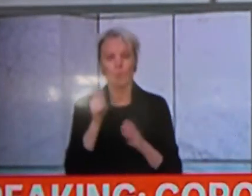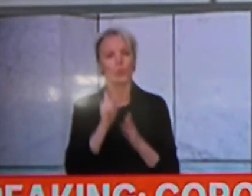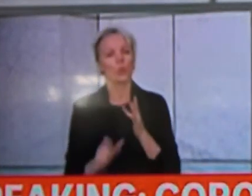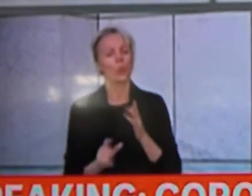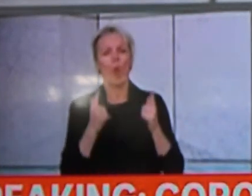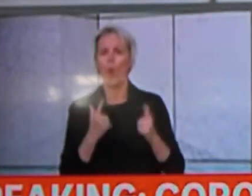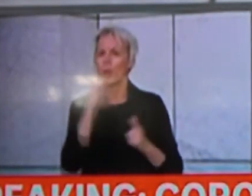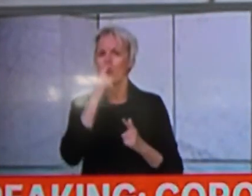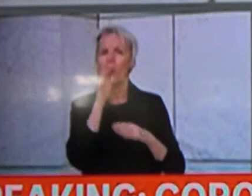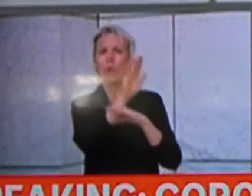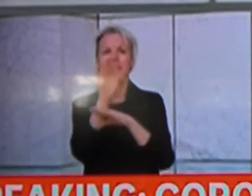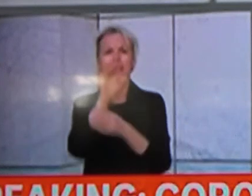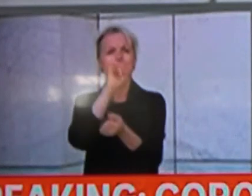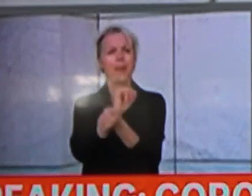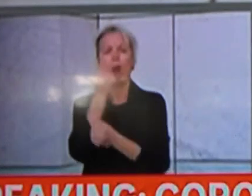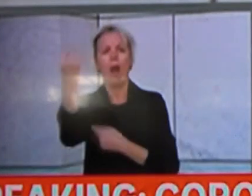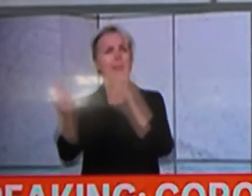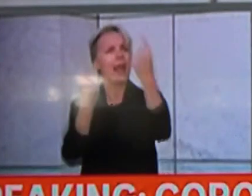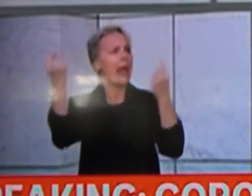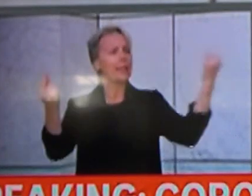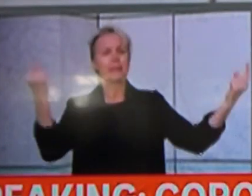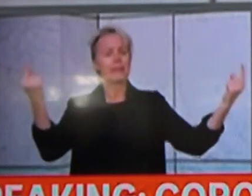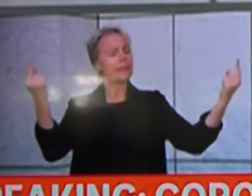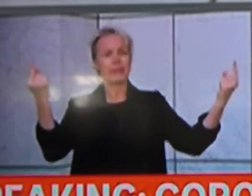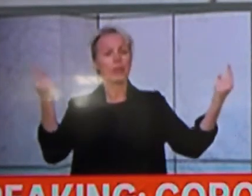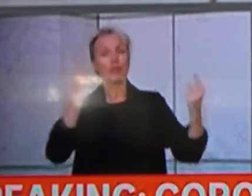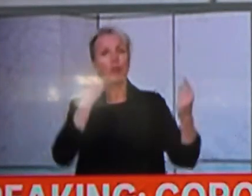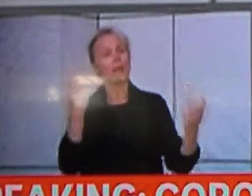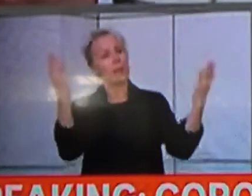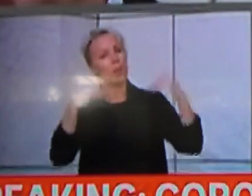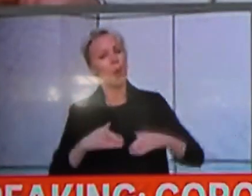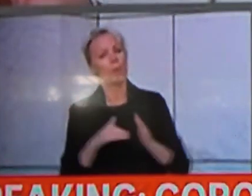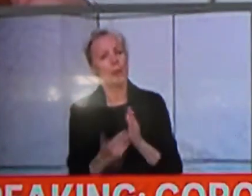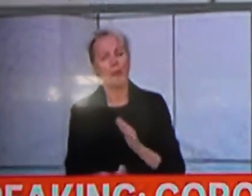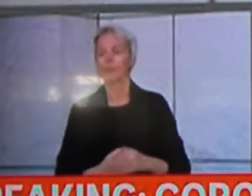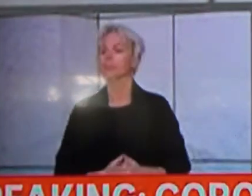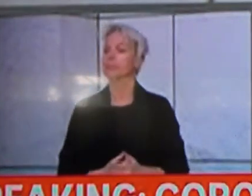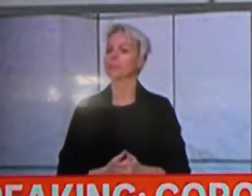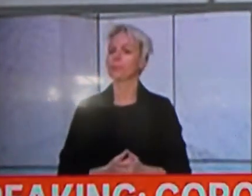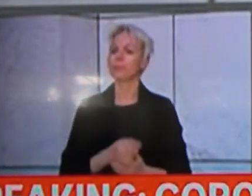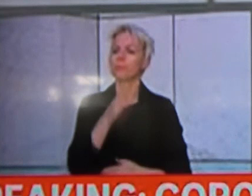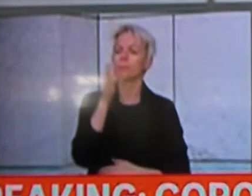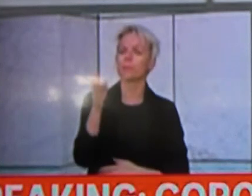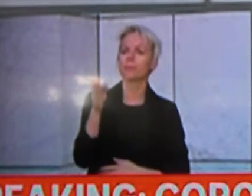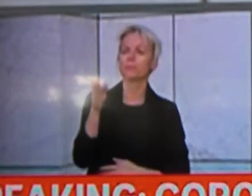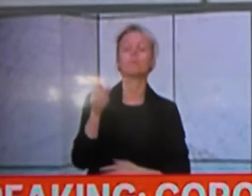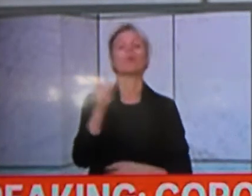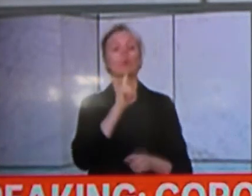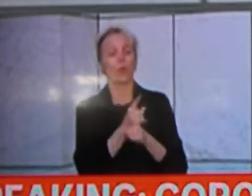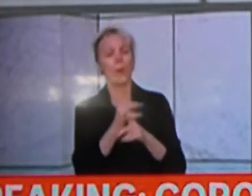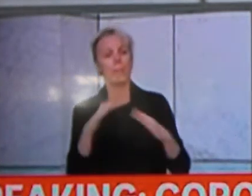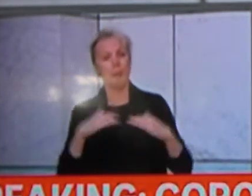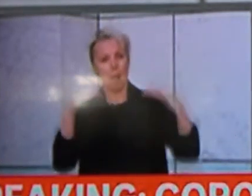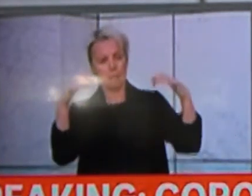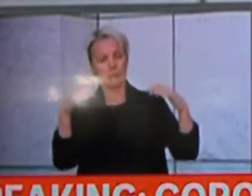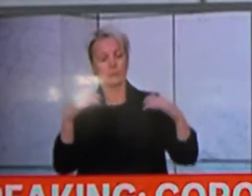get them home, and that's the problem I'm seeking to solve, and that's what DFAT is working to solve. Now, Rob, yeah? On Parliament, well,